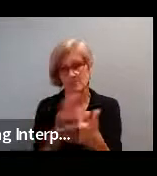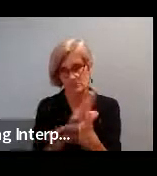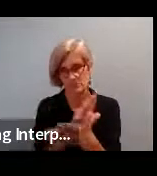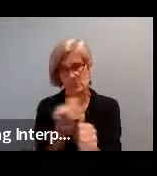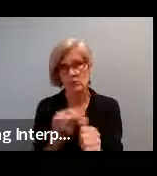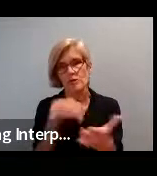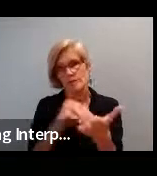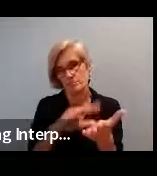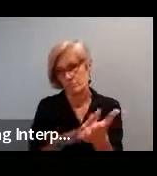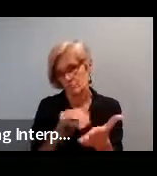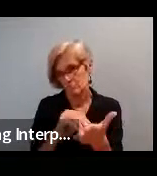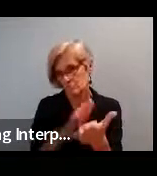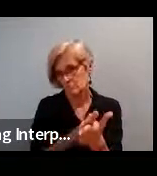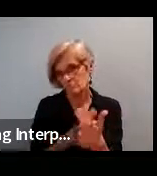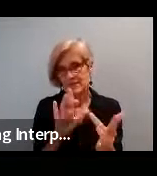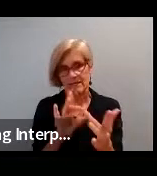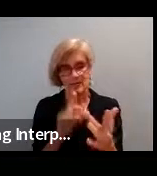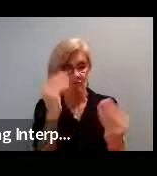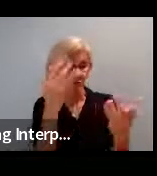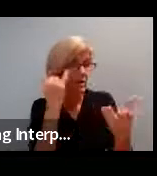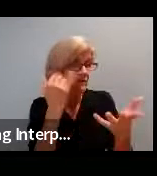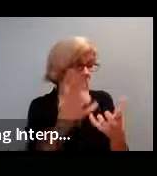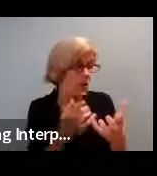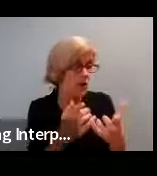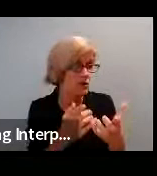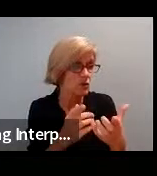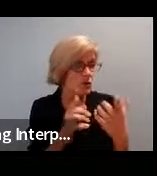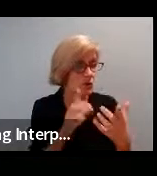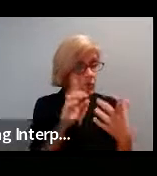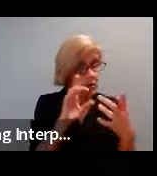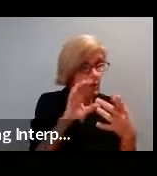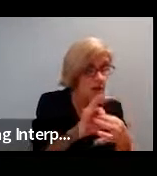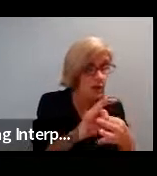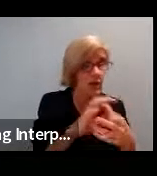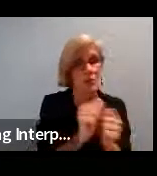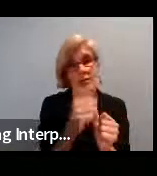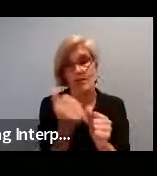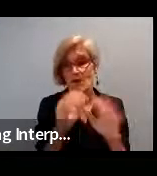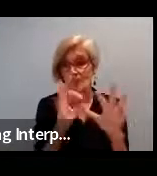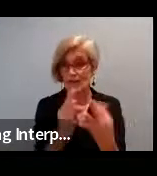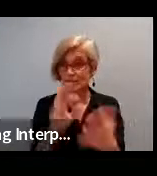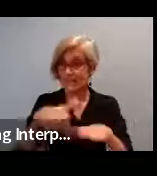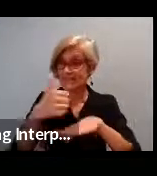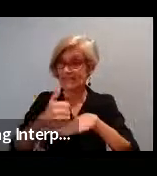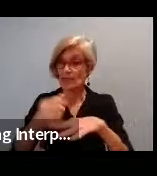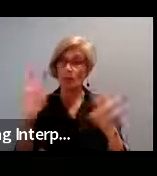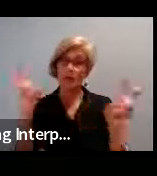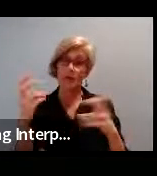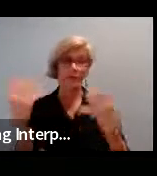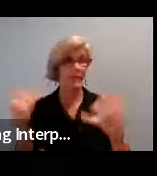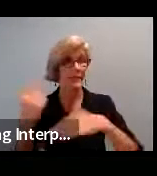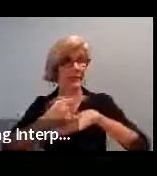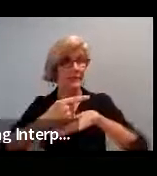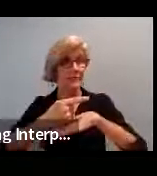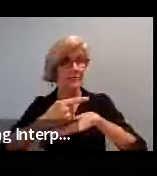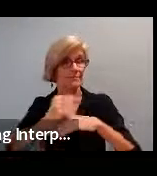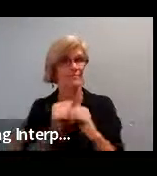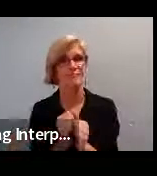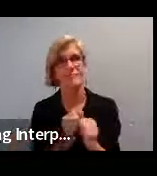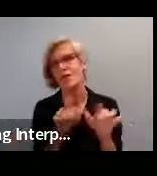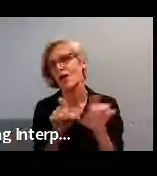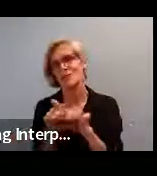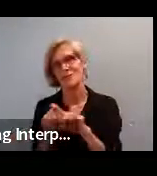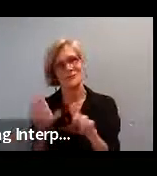you would like to connect with other families and have playdates. Another way that you can get a hold of a child, I know this